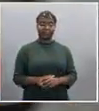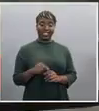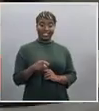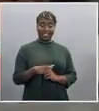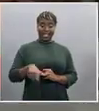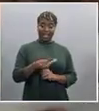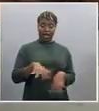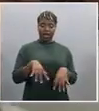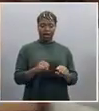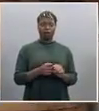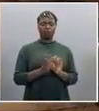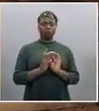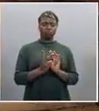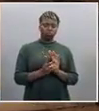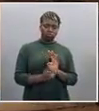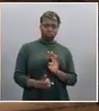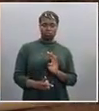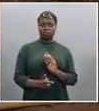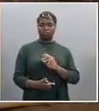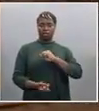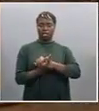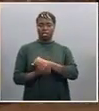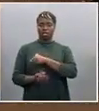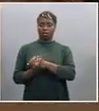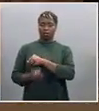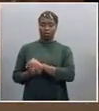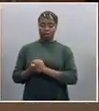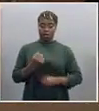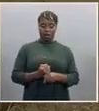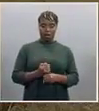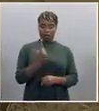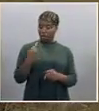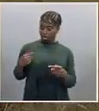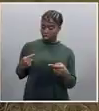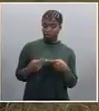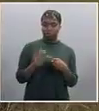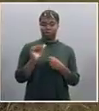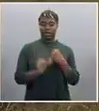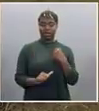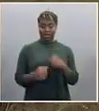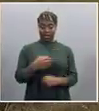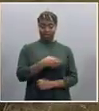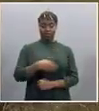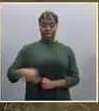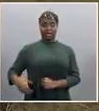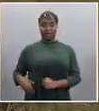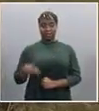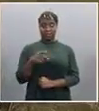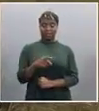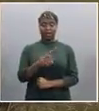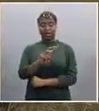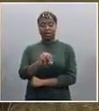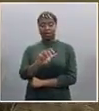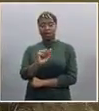is one of several incidents recorded in Gauteng in recent months. Premier David Makhura has often